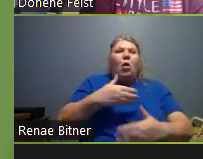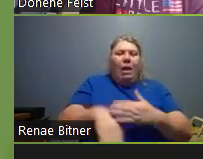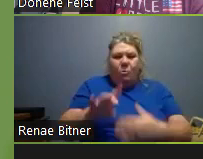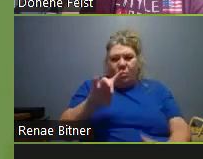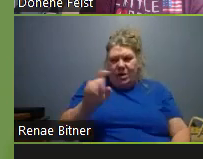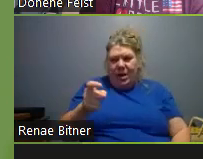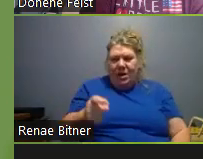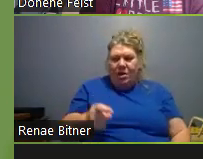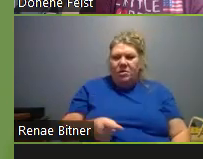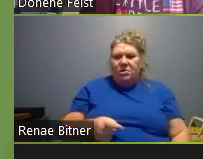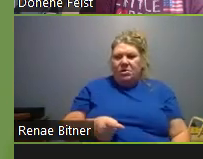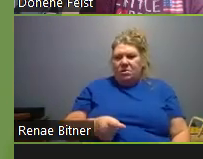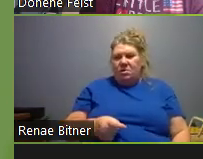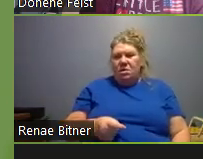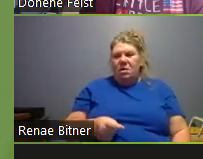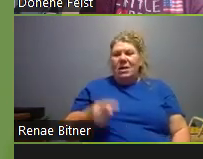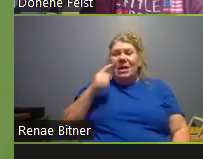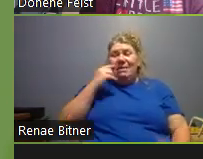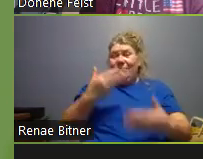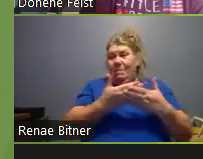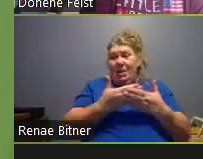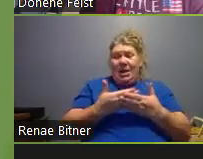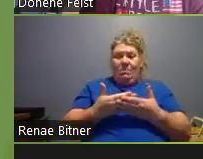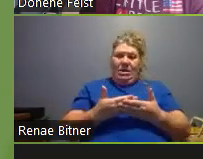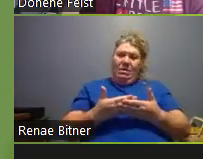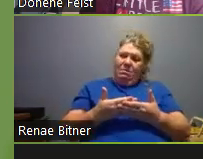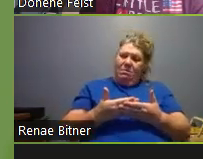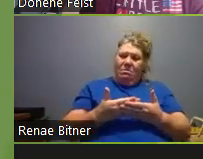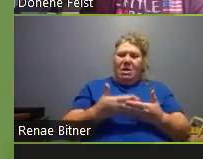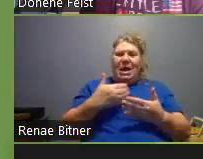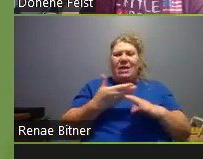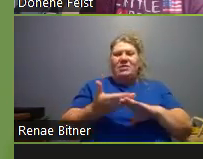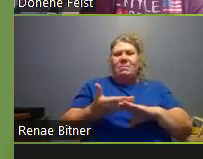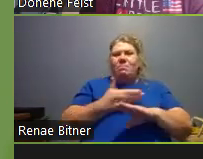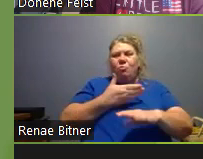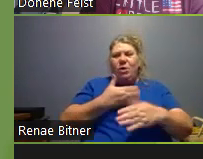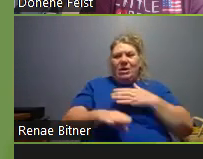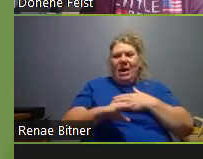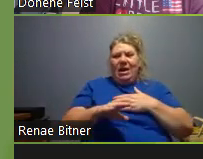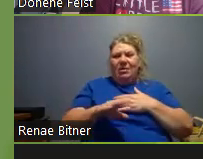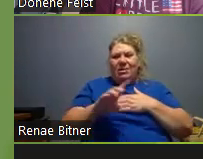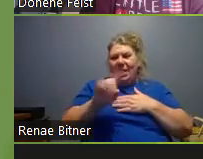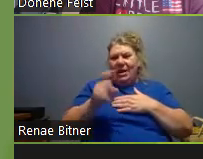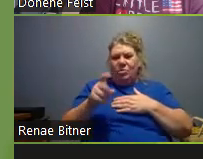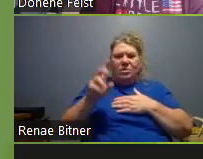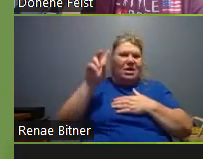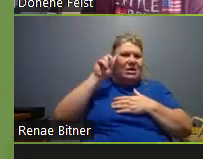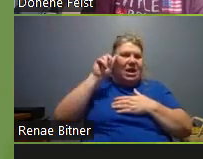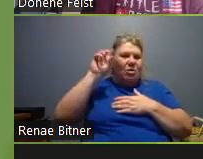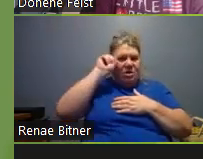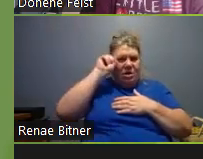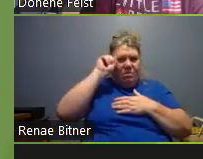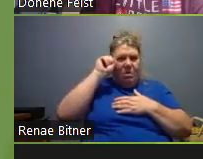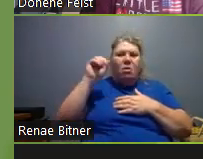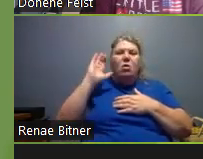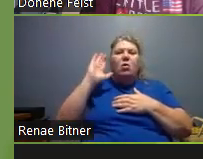if the baby has a prenatal diagnosis of Down syndrome, we will connect them with